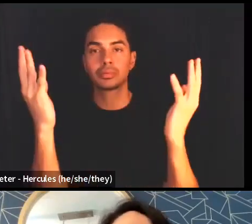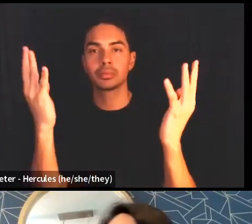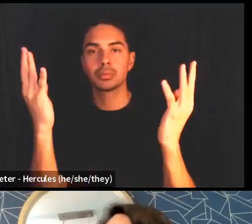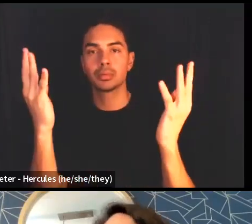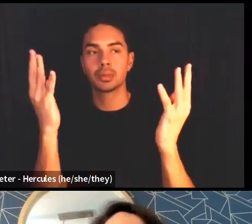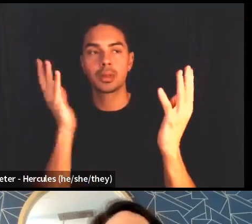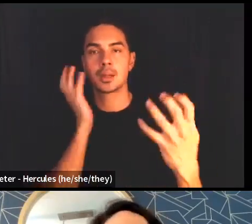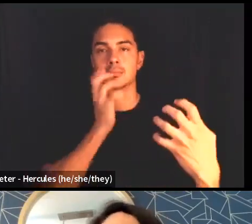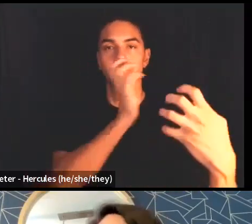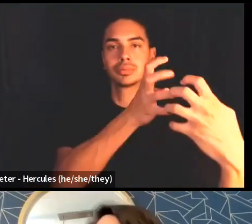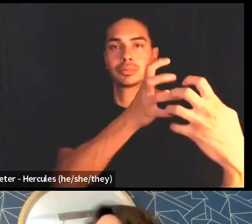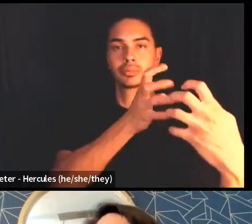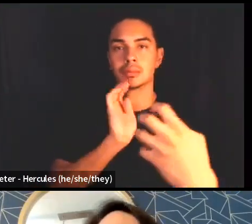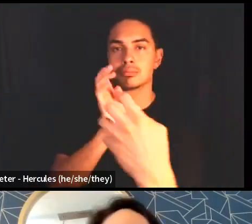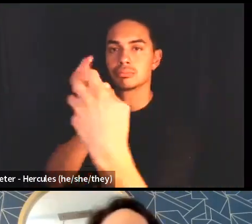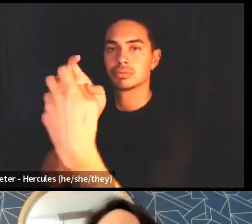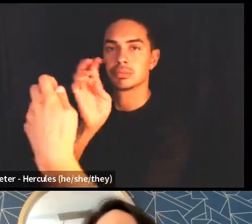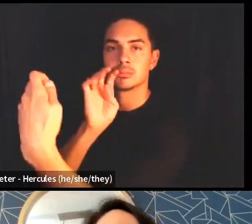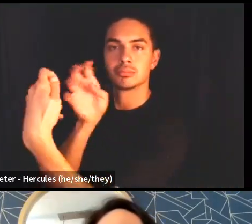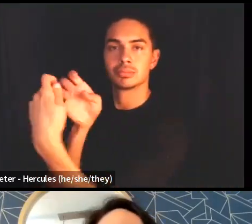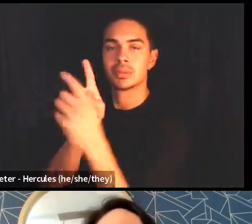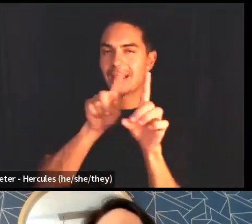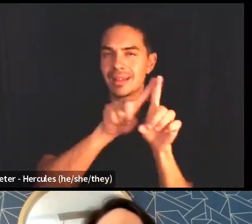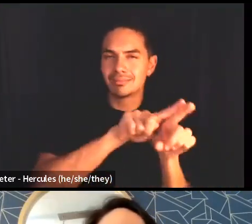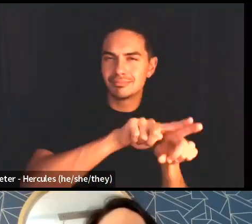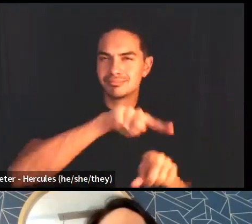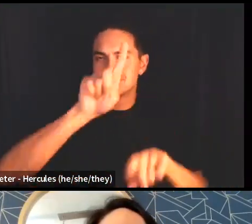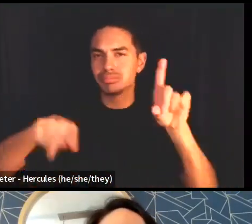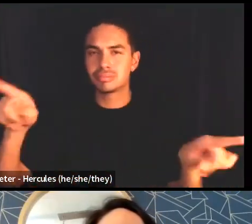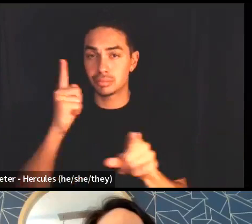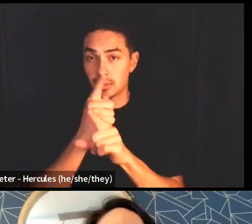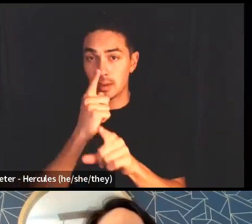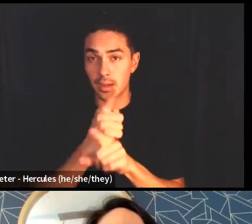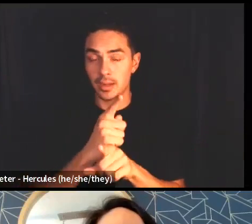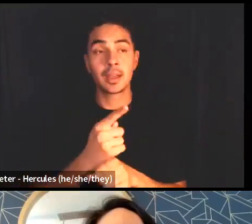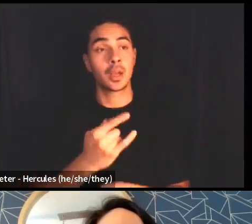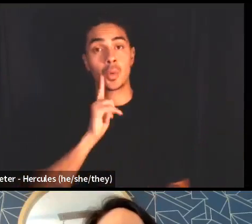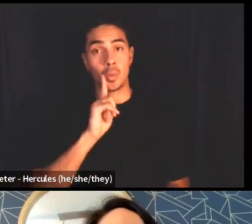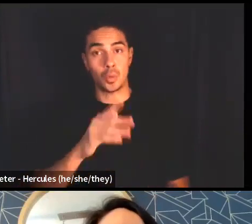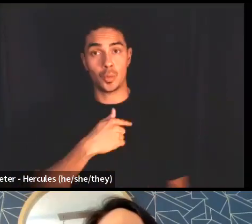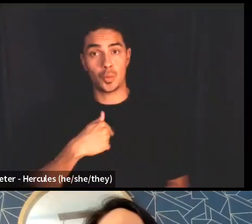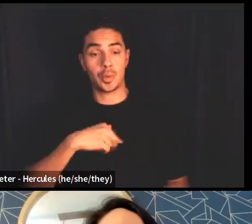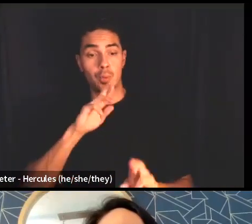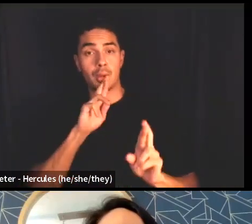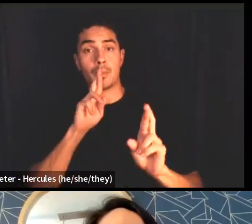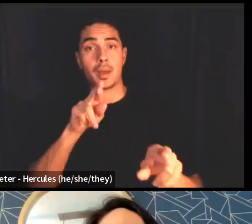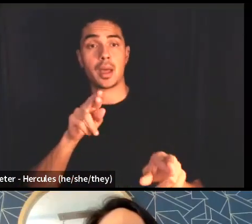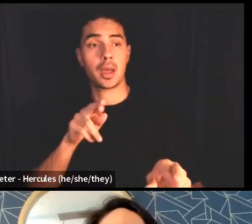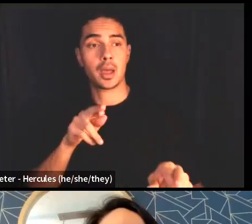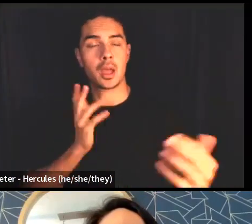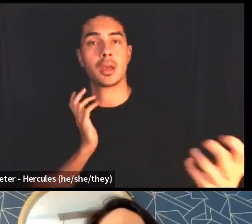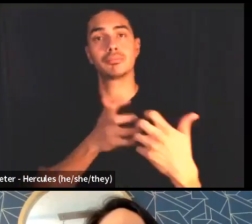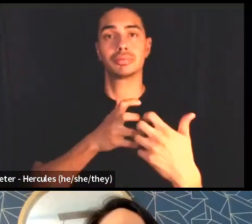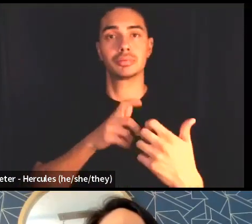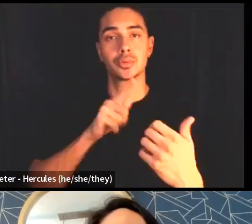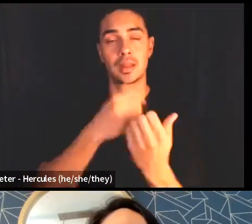going to respond to the same things. And so also part of that being a good relative is